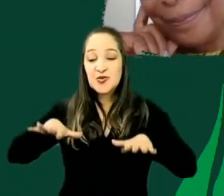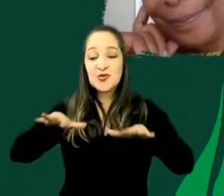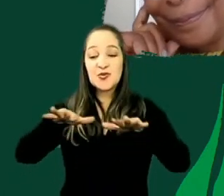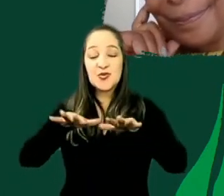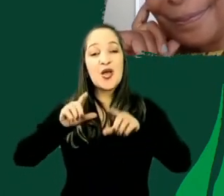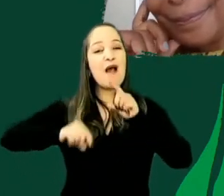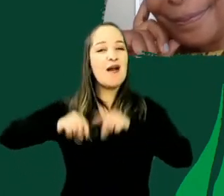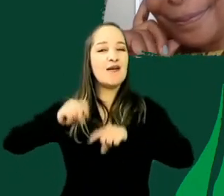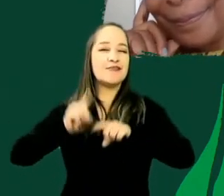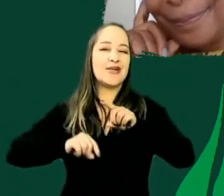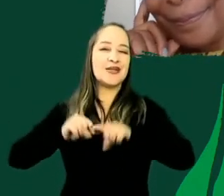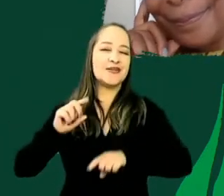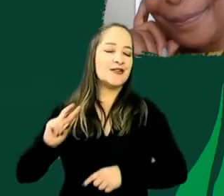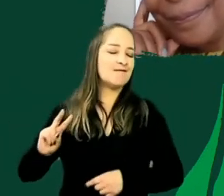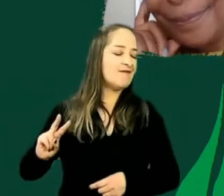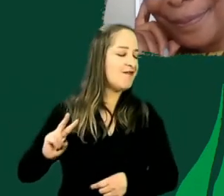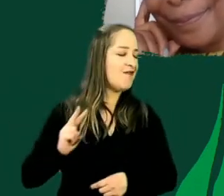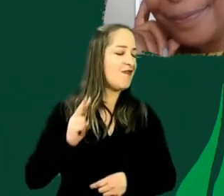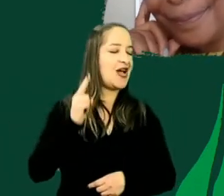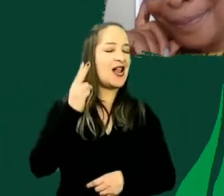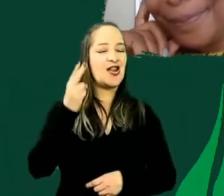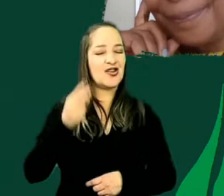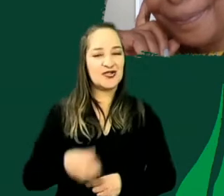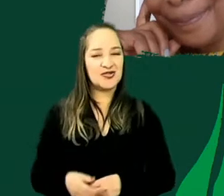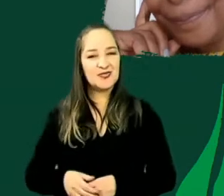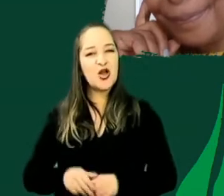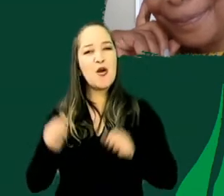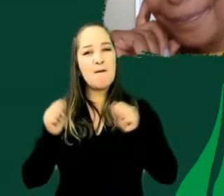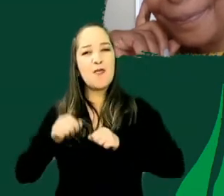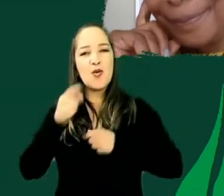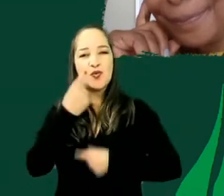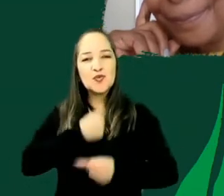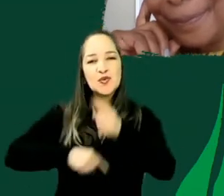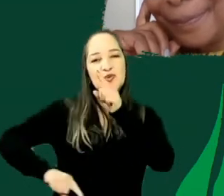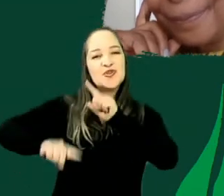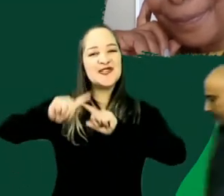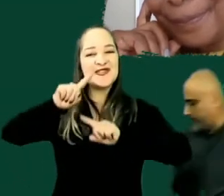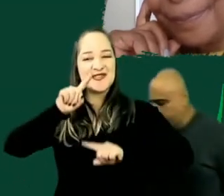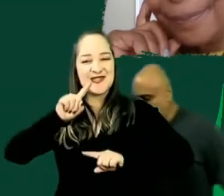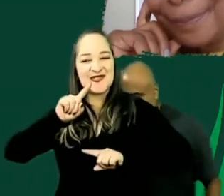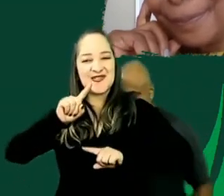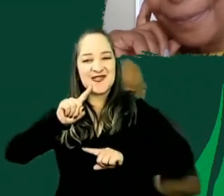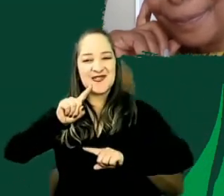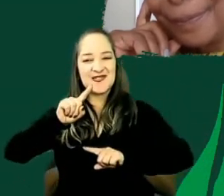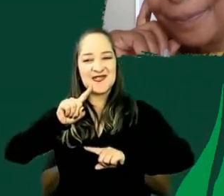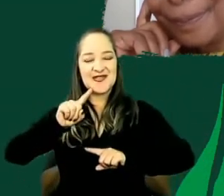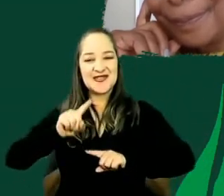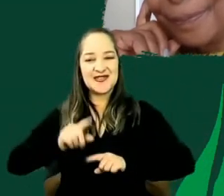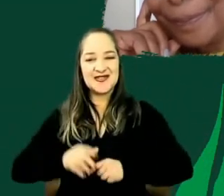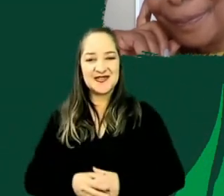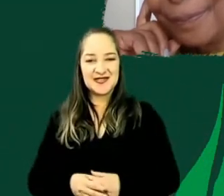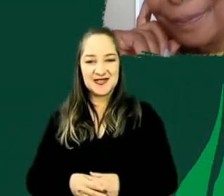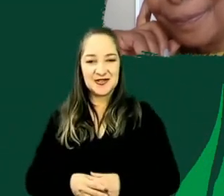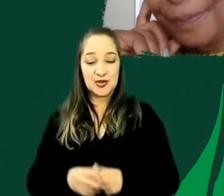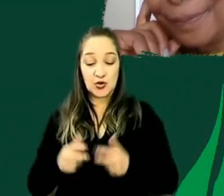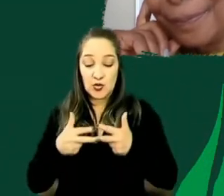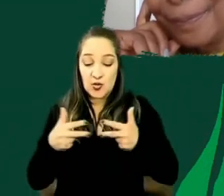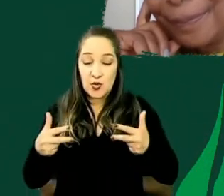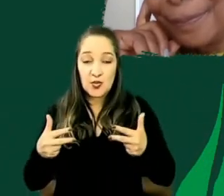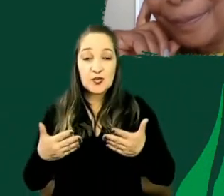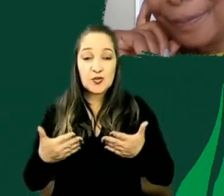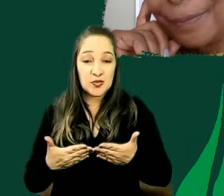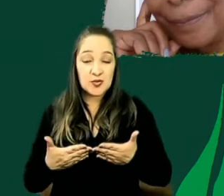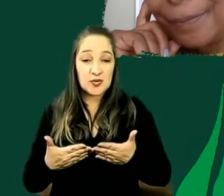is extremely rich material, and that we can transform into the